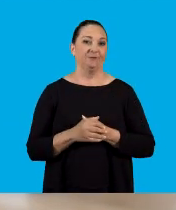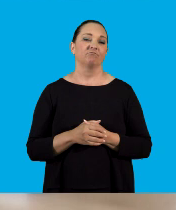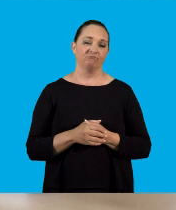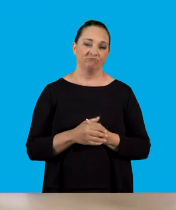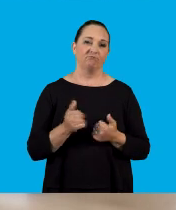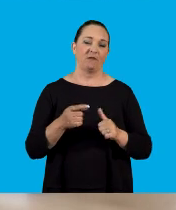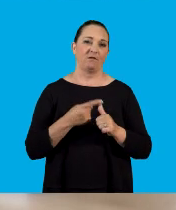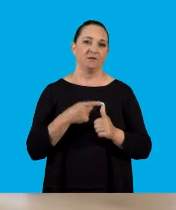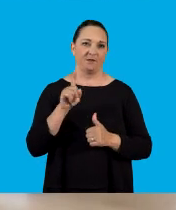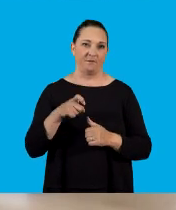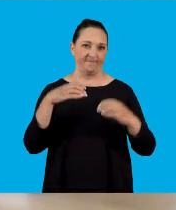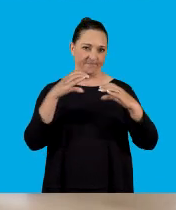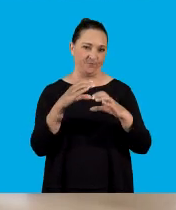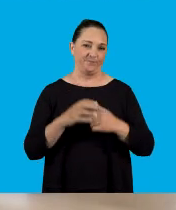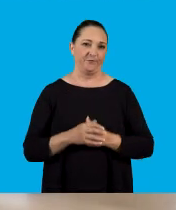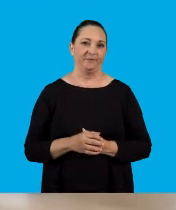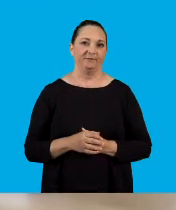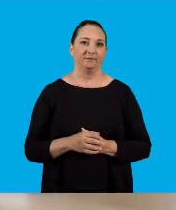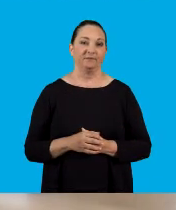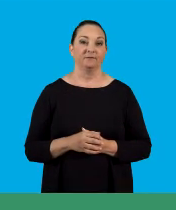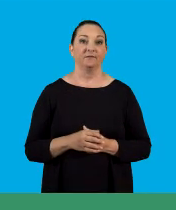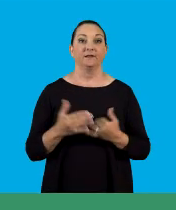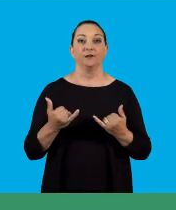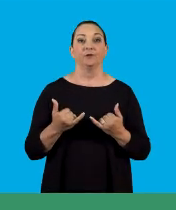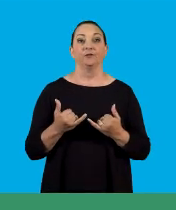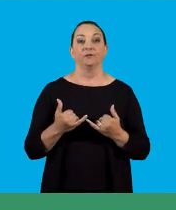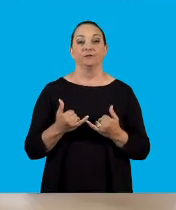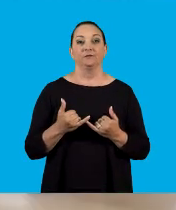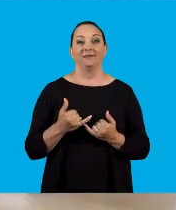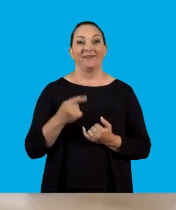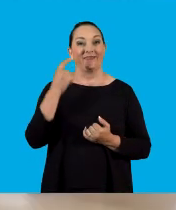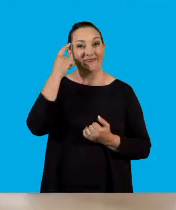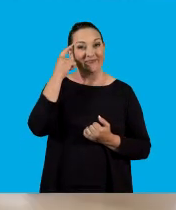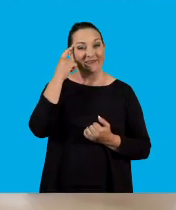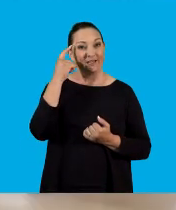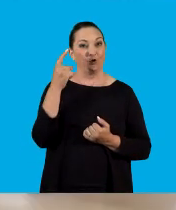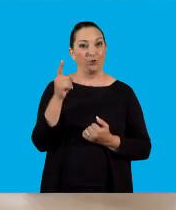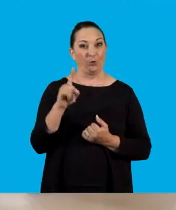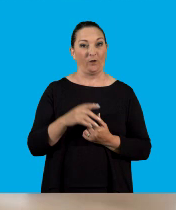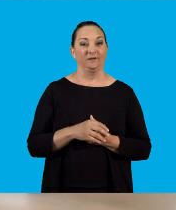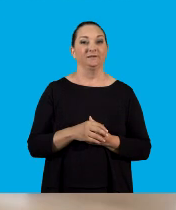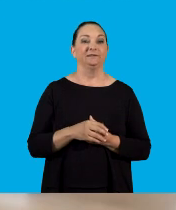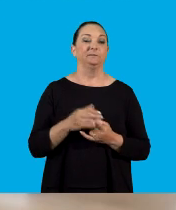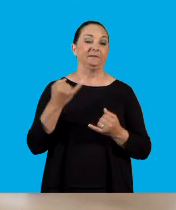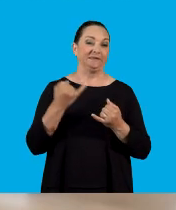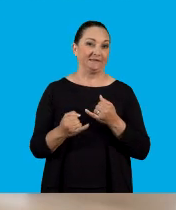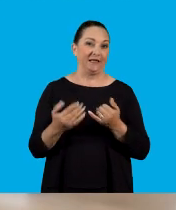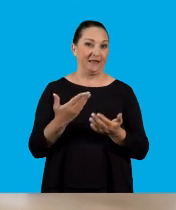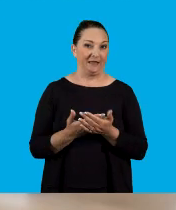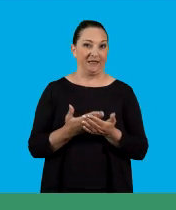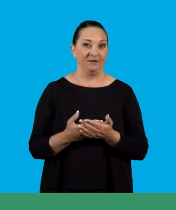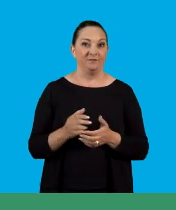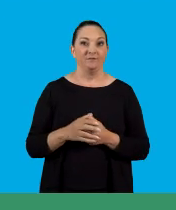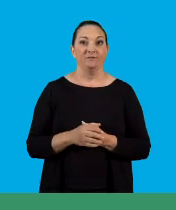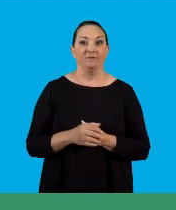what we are looking for. This is how you deal with the question. But before that, keep in mind that there is this common error.